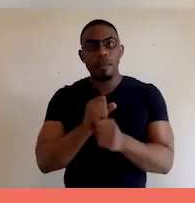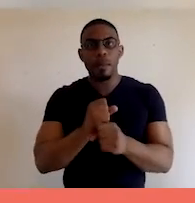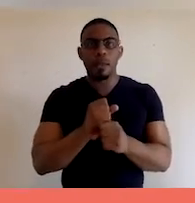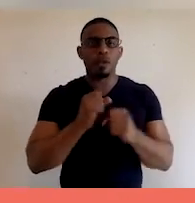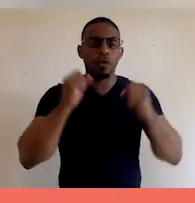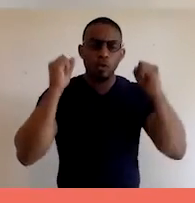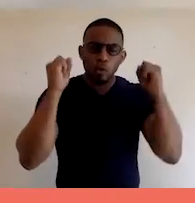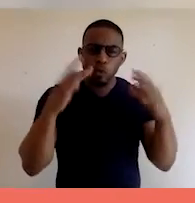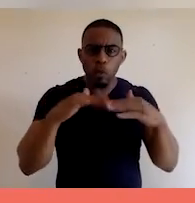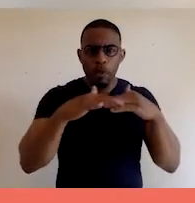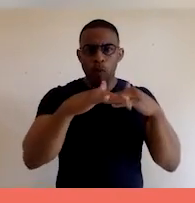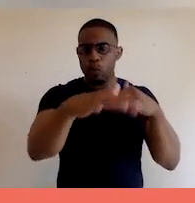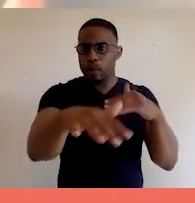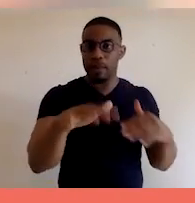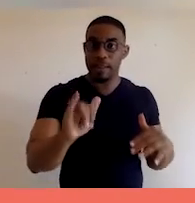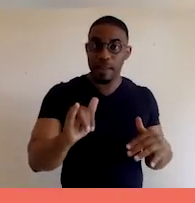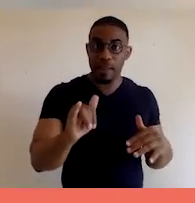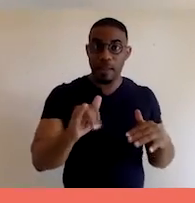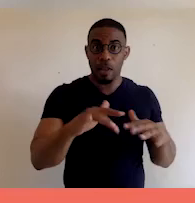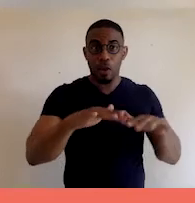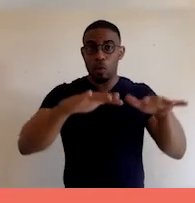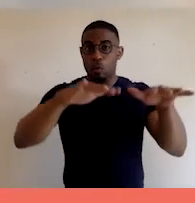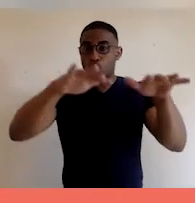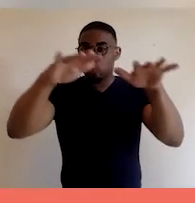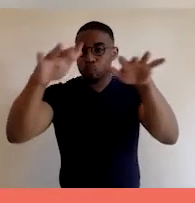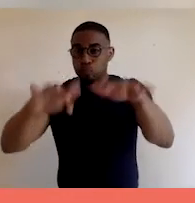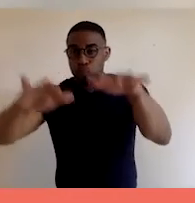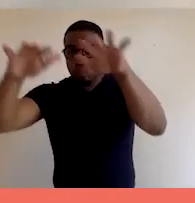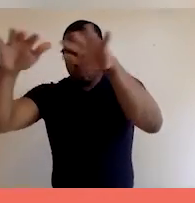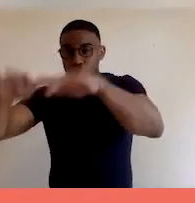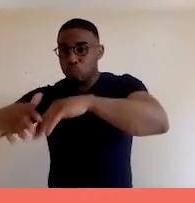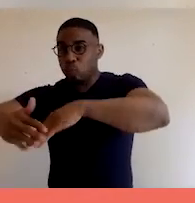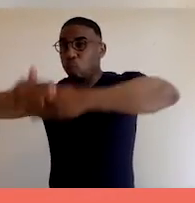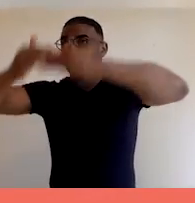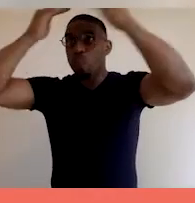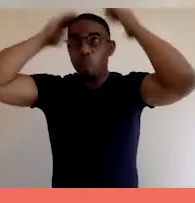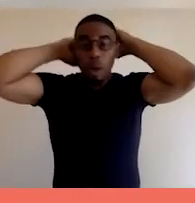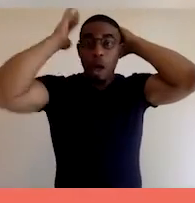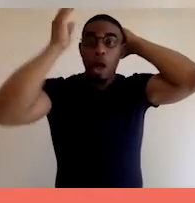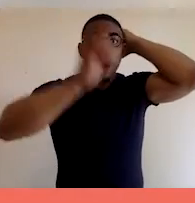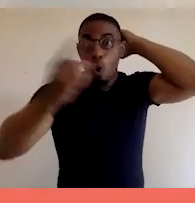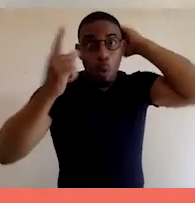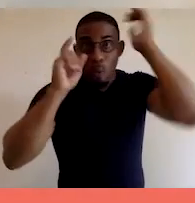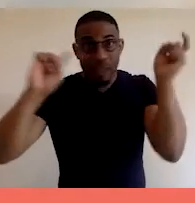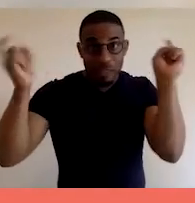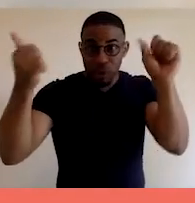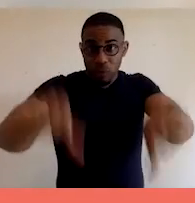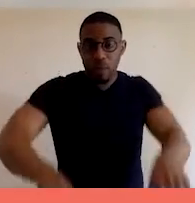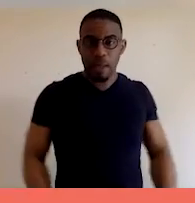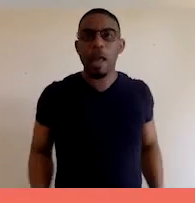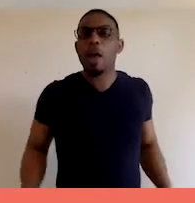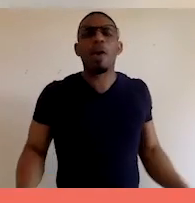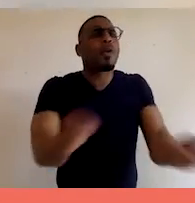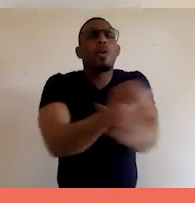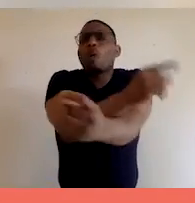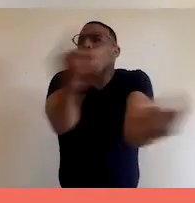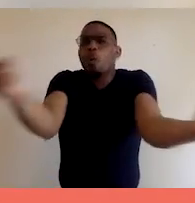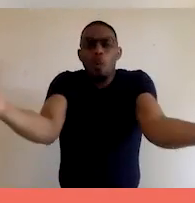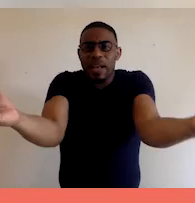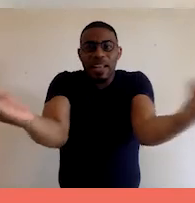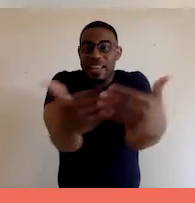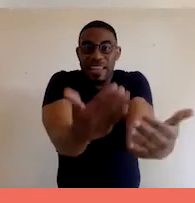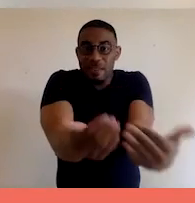so many ripples that the wave of change is so overwhelming that no one can turn it down, that no one can